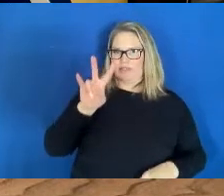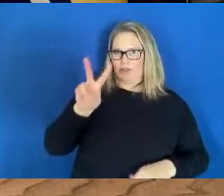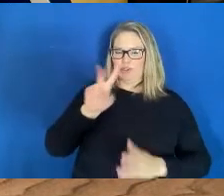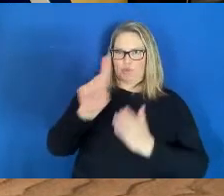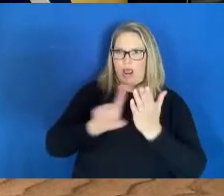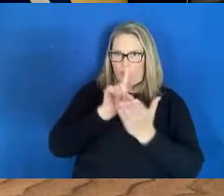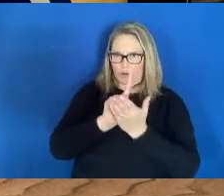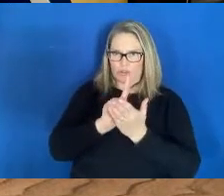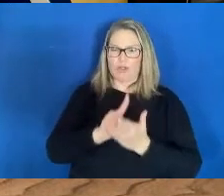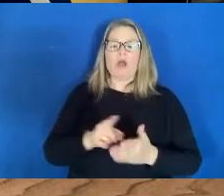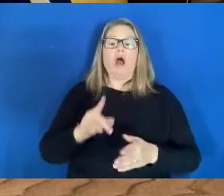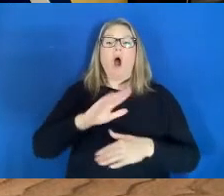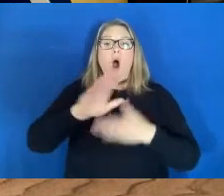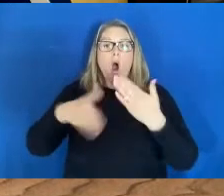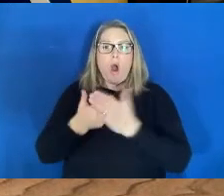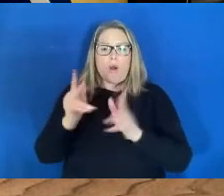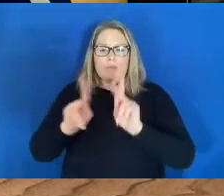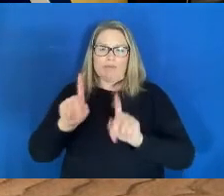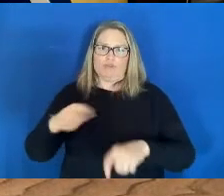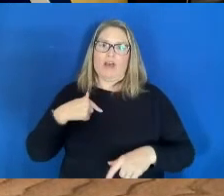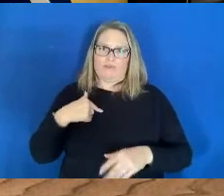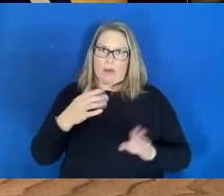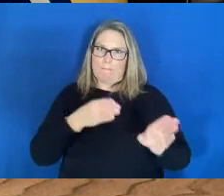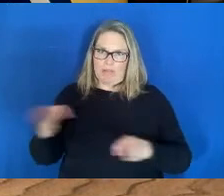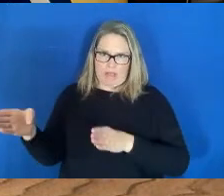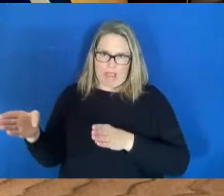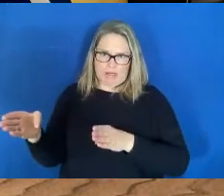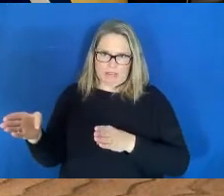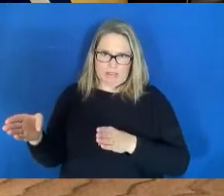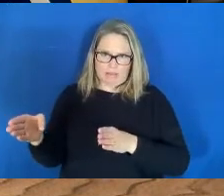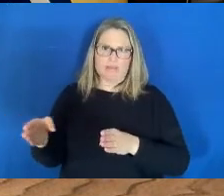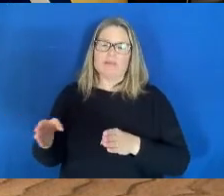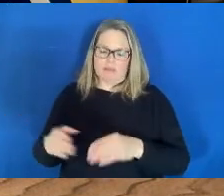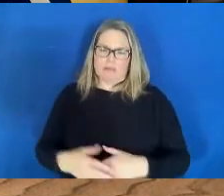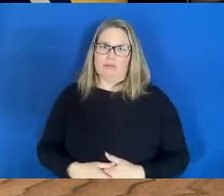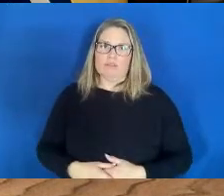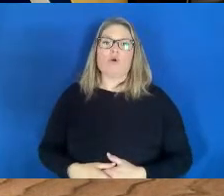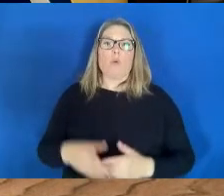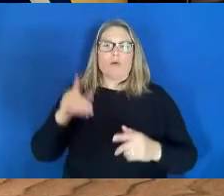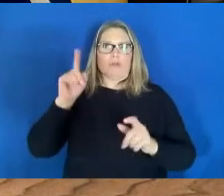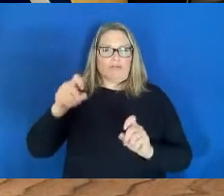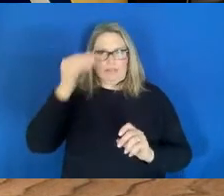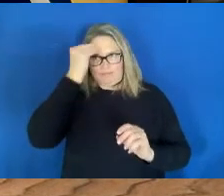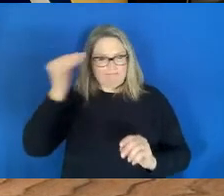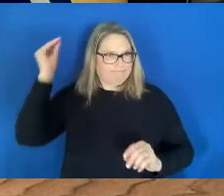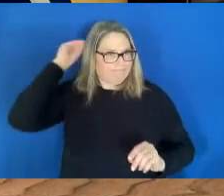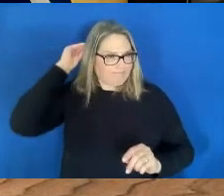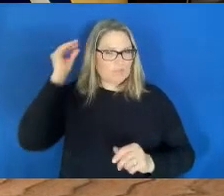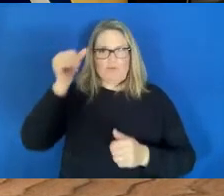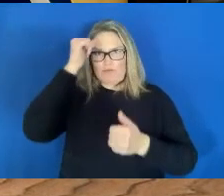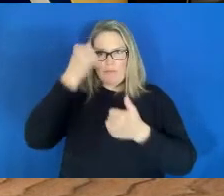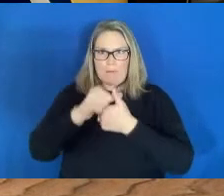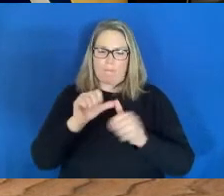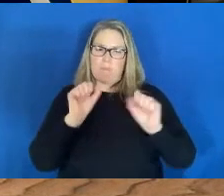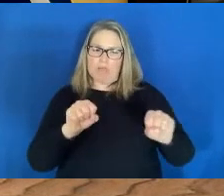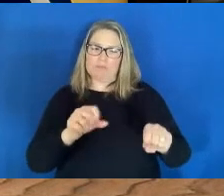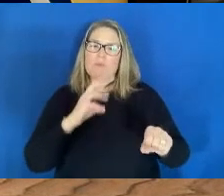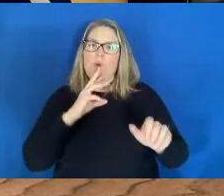a plan. They should be very cognizant of the river and stream levels around them,